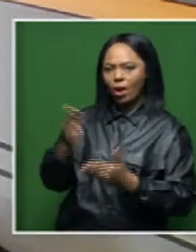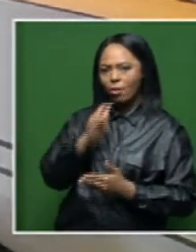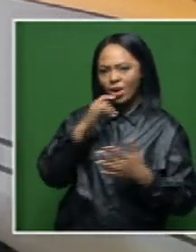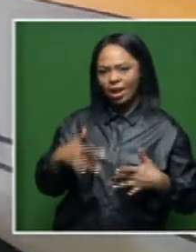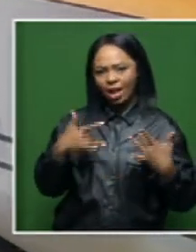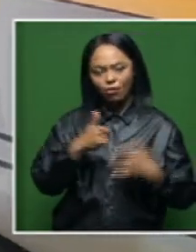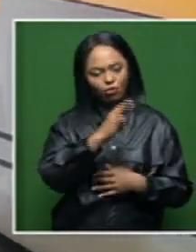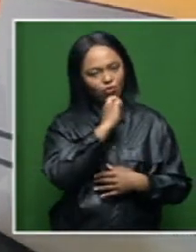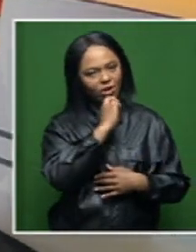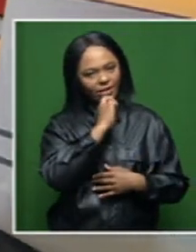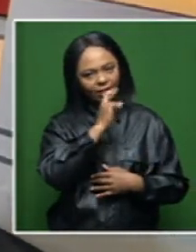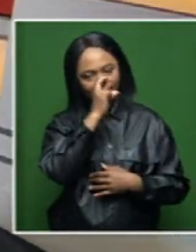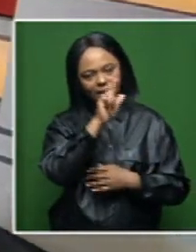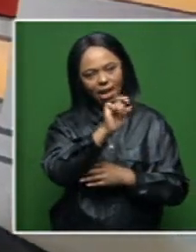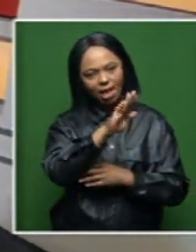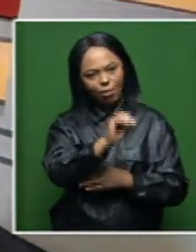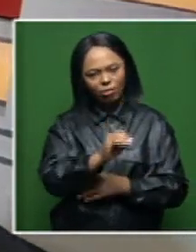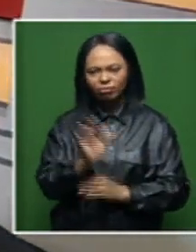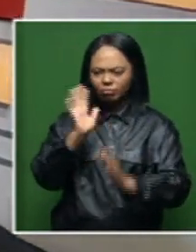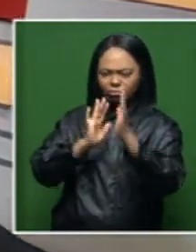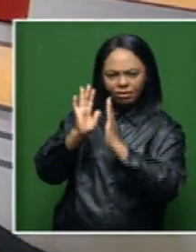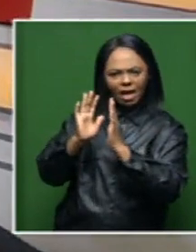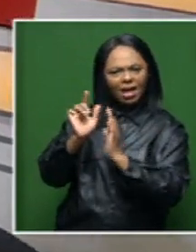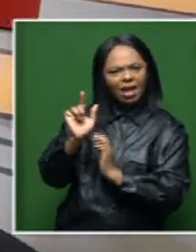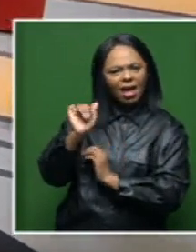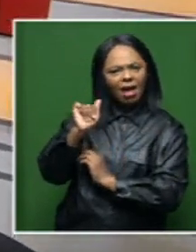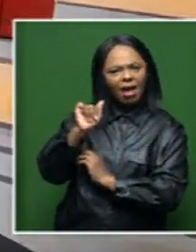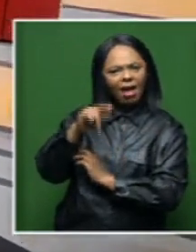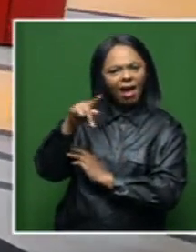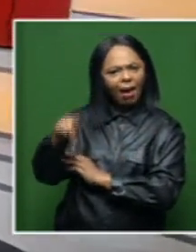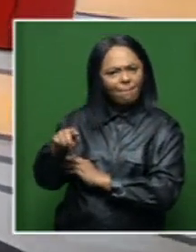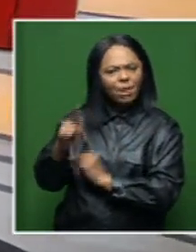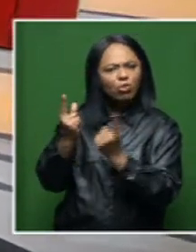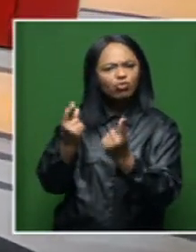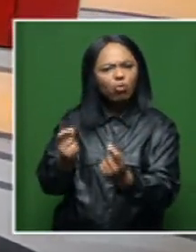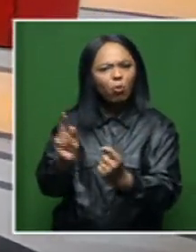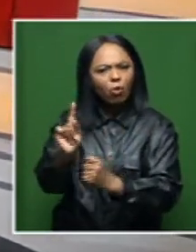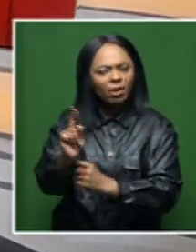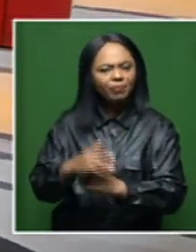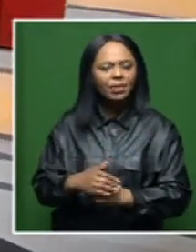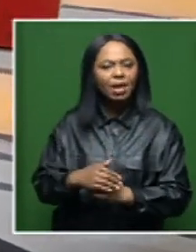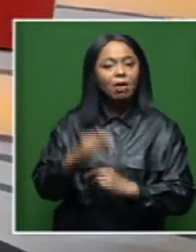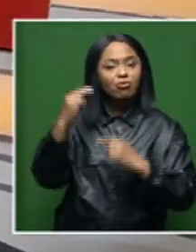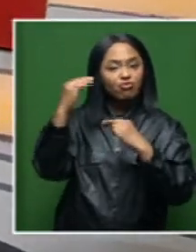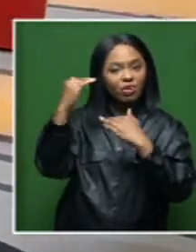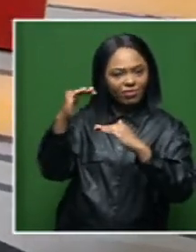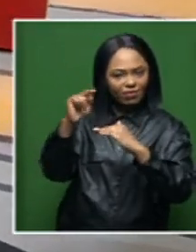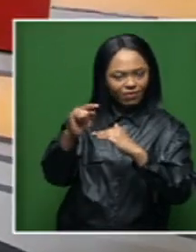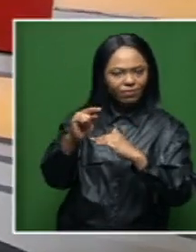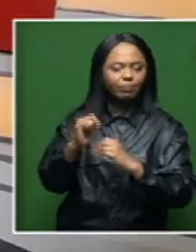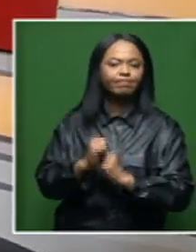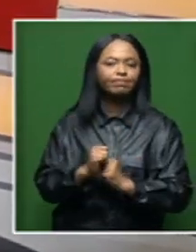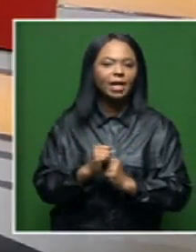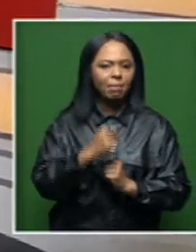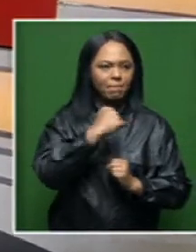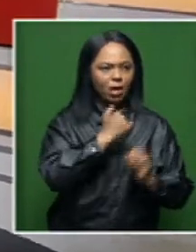so good to have you. I mean, talk to us about this app. What does this app do? Very briefly, the app allows me to connect